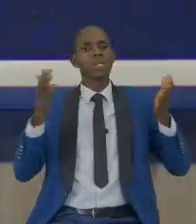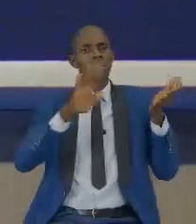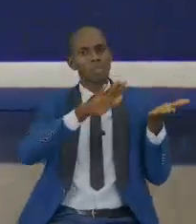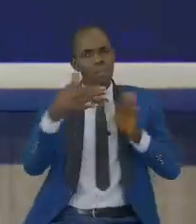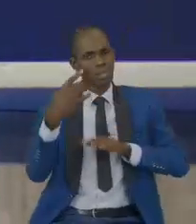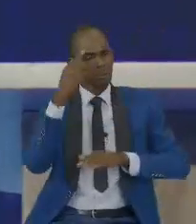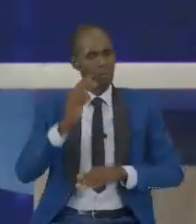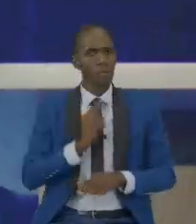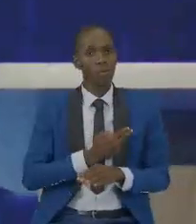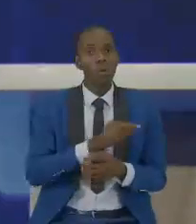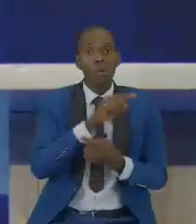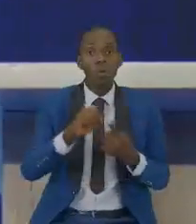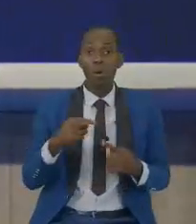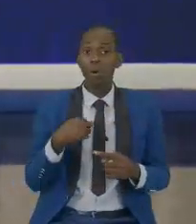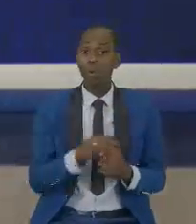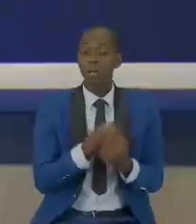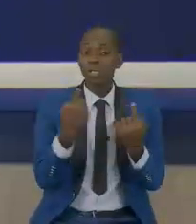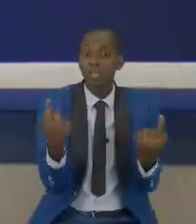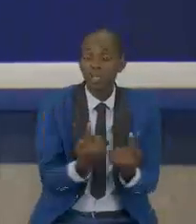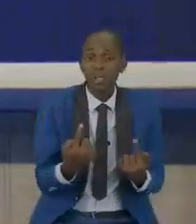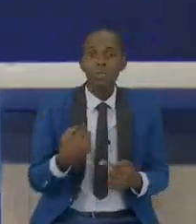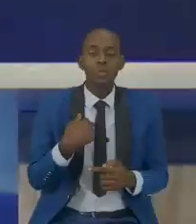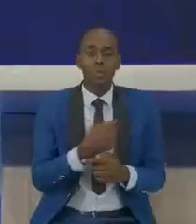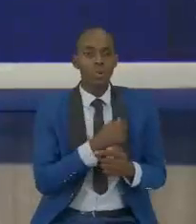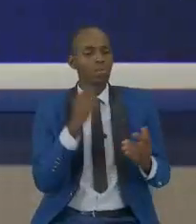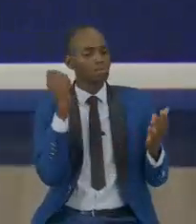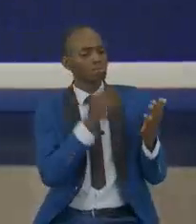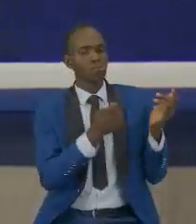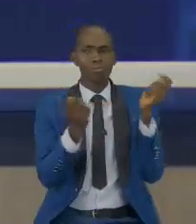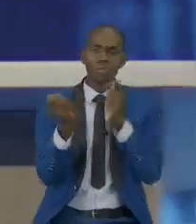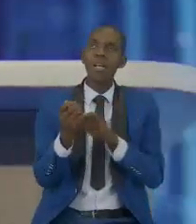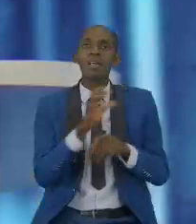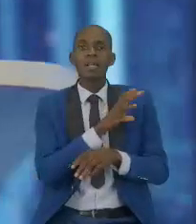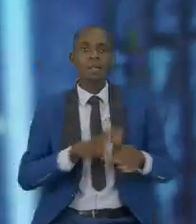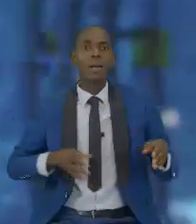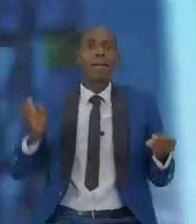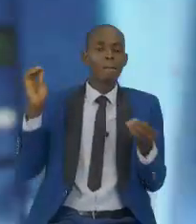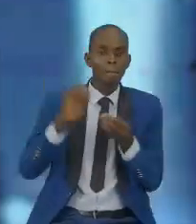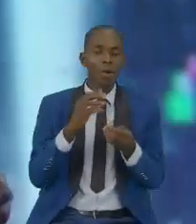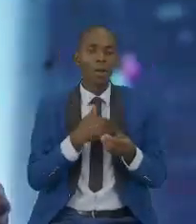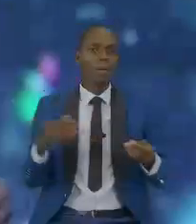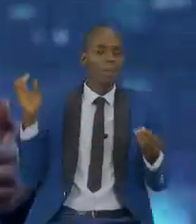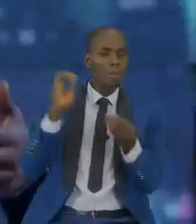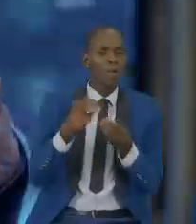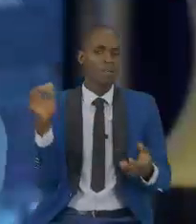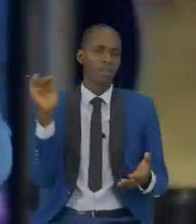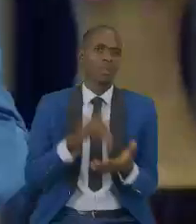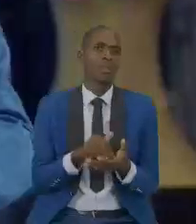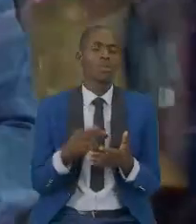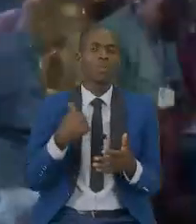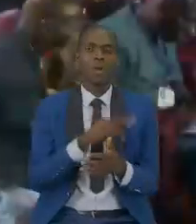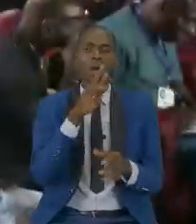we sin, we nail him again. It's like we're crucifying him again. And